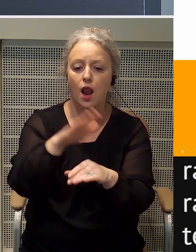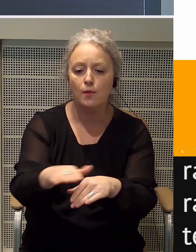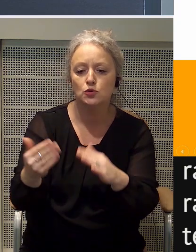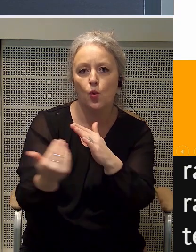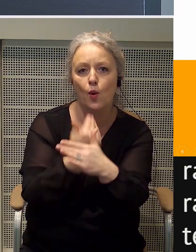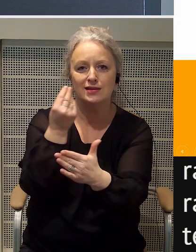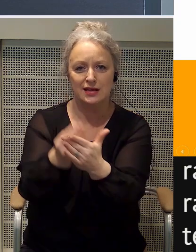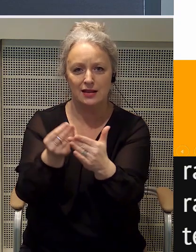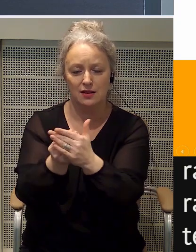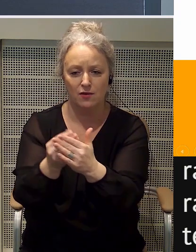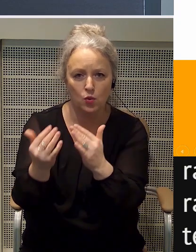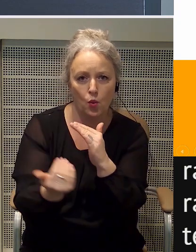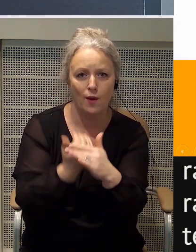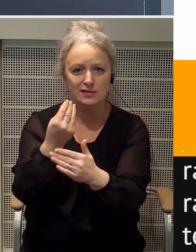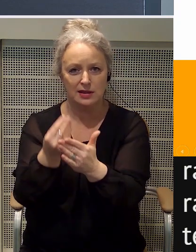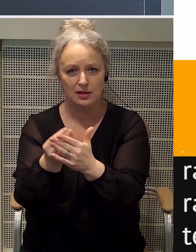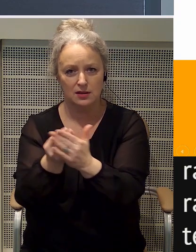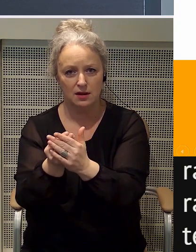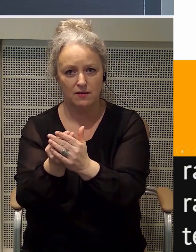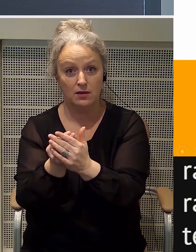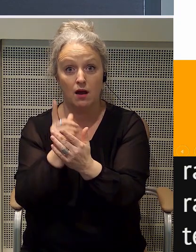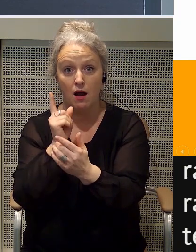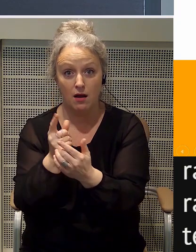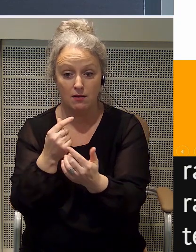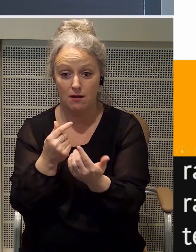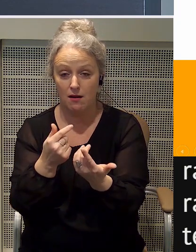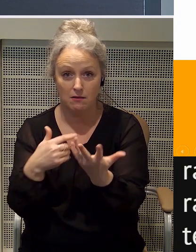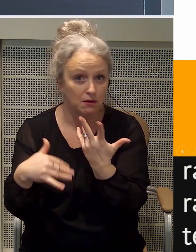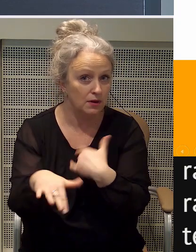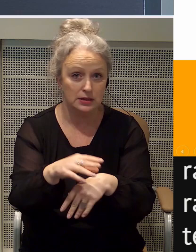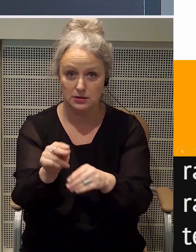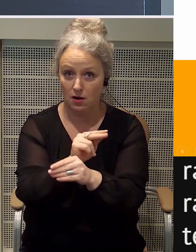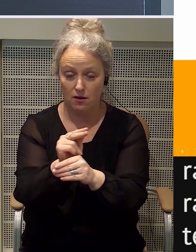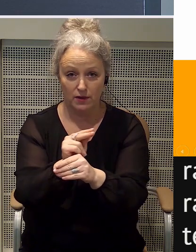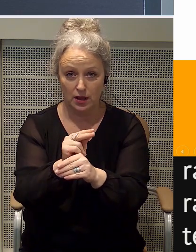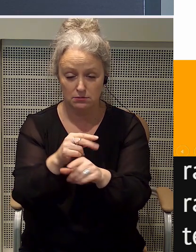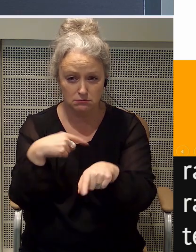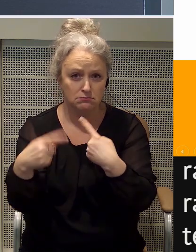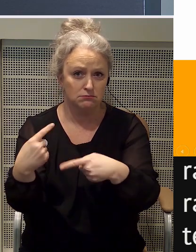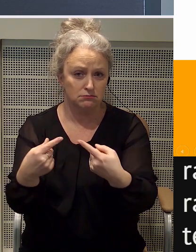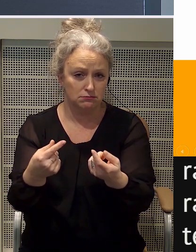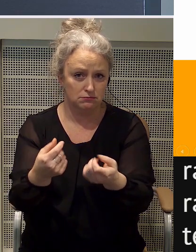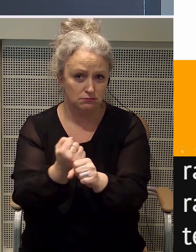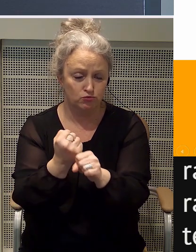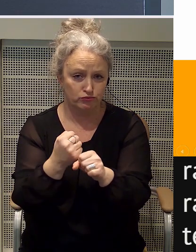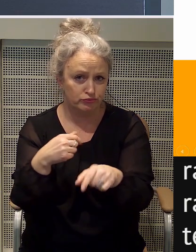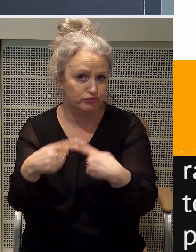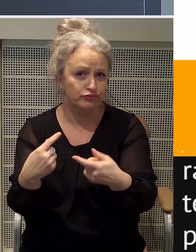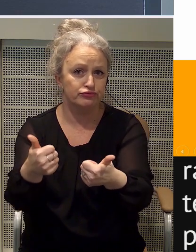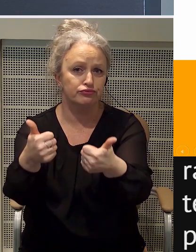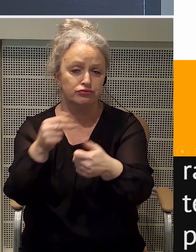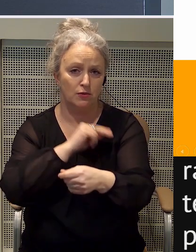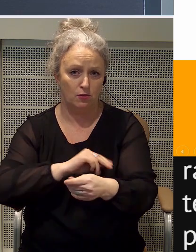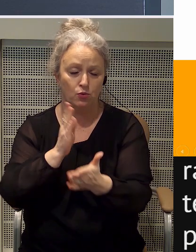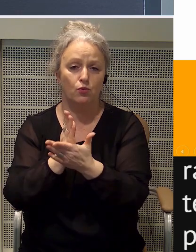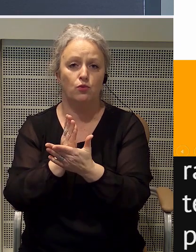not functioning, then we would stop financing it. And every 3 months, the cases are re-evaluated.